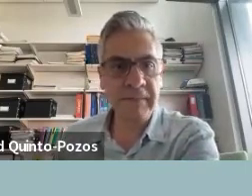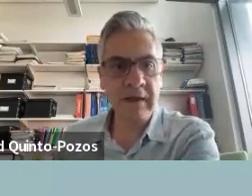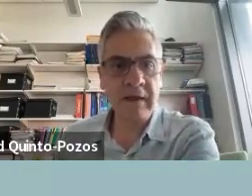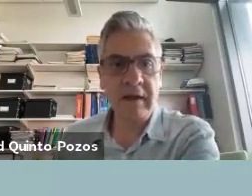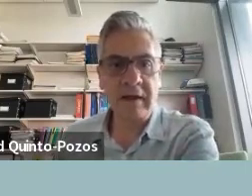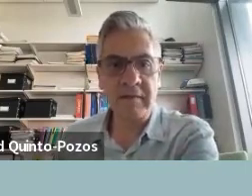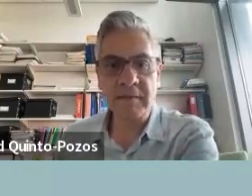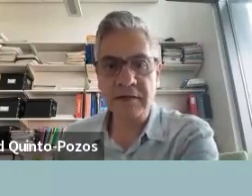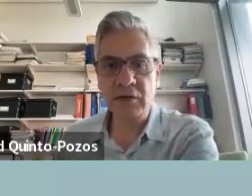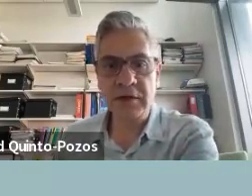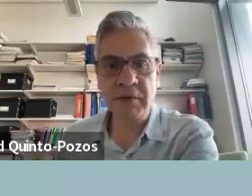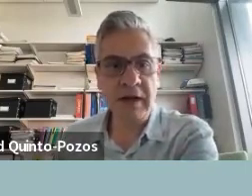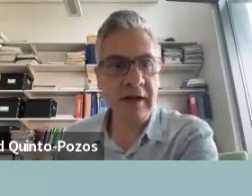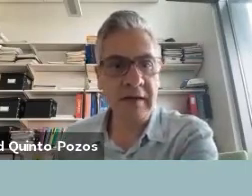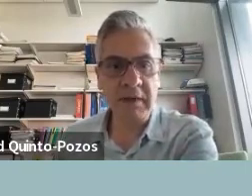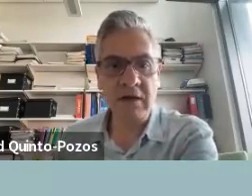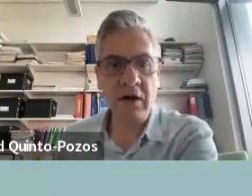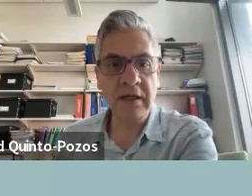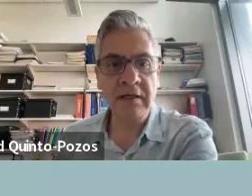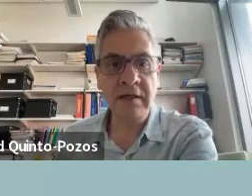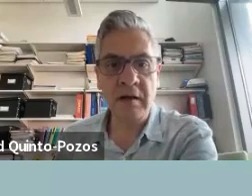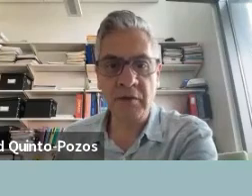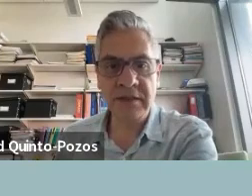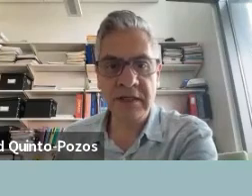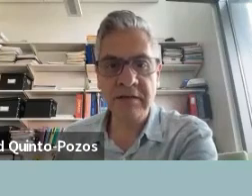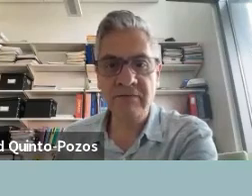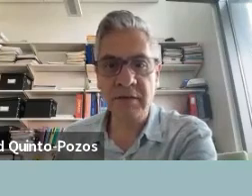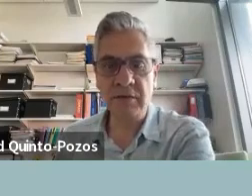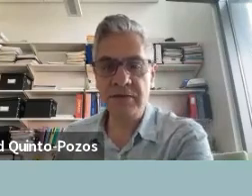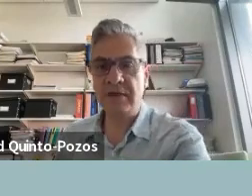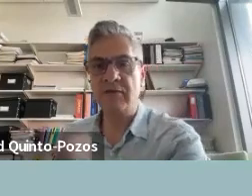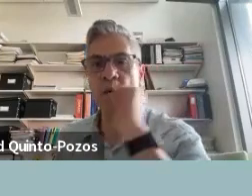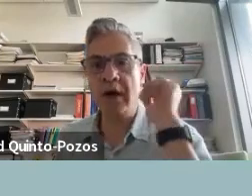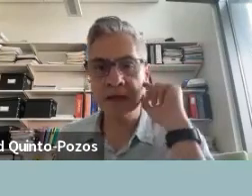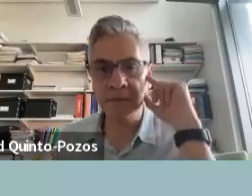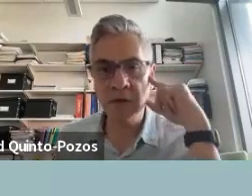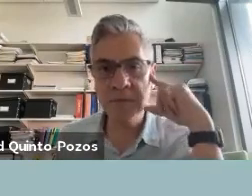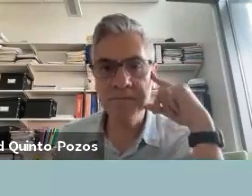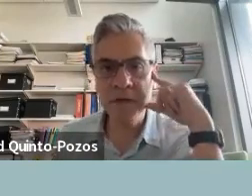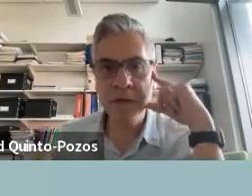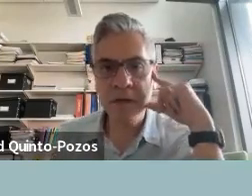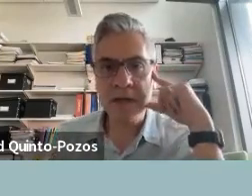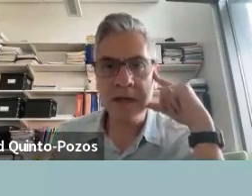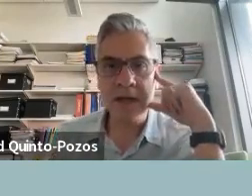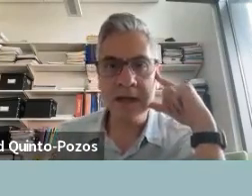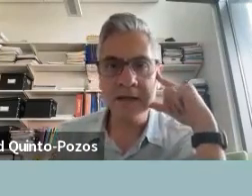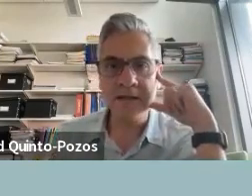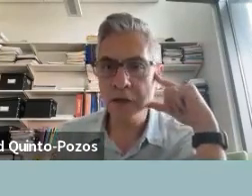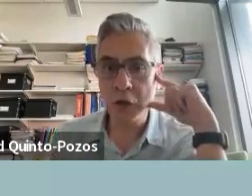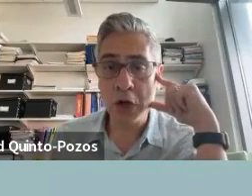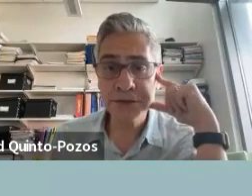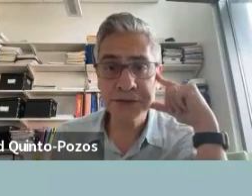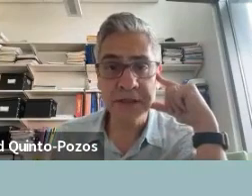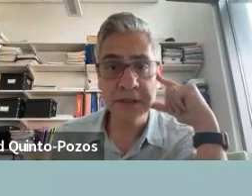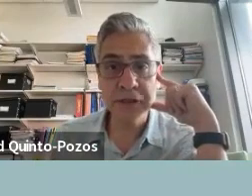Austin. I'm joined by my colleague, Kamil Deen from the University of Hawaii at Manoa. And